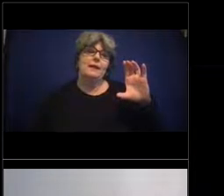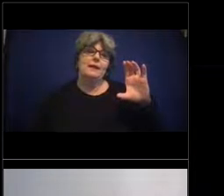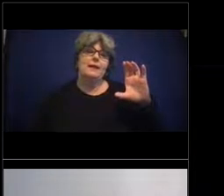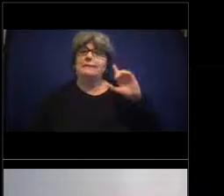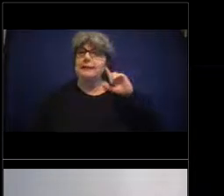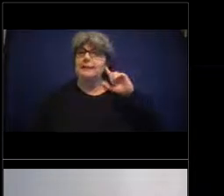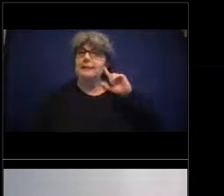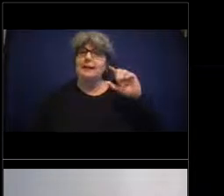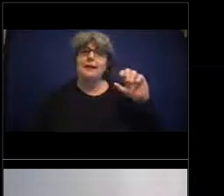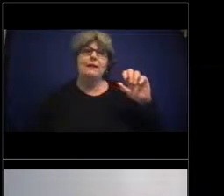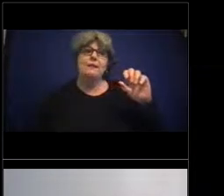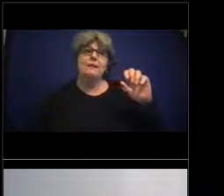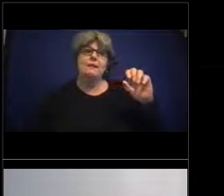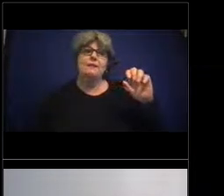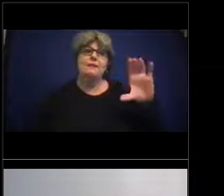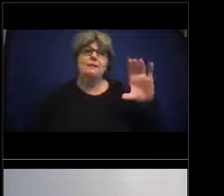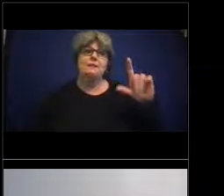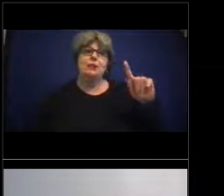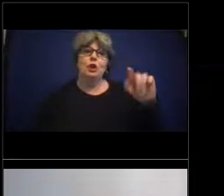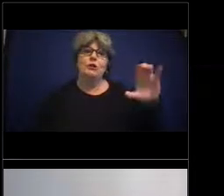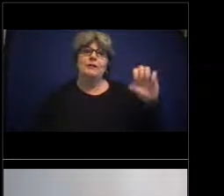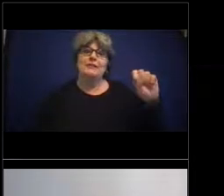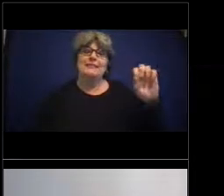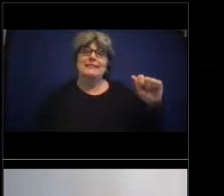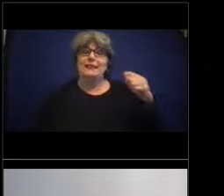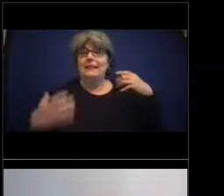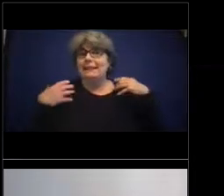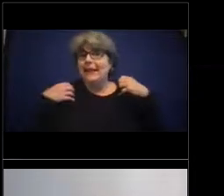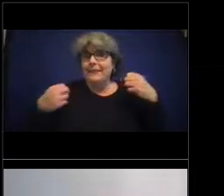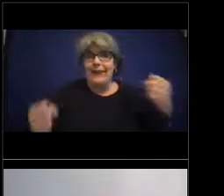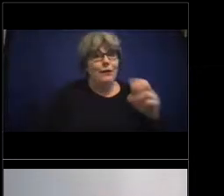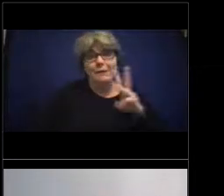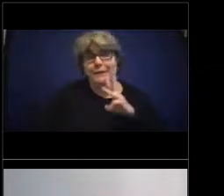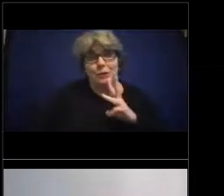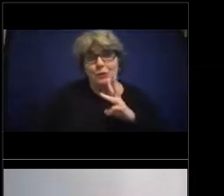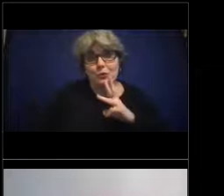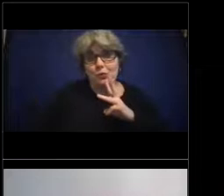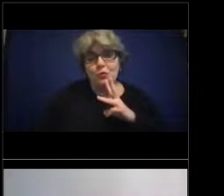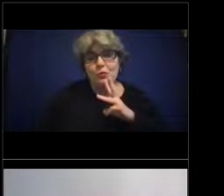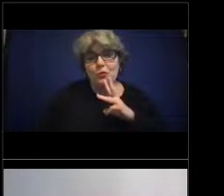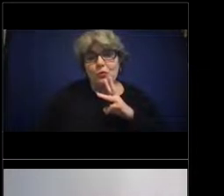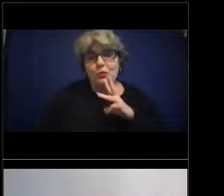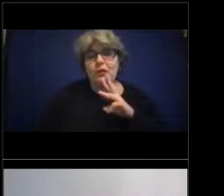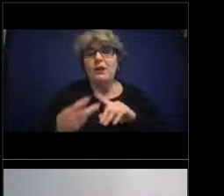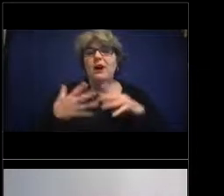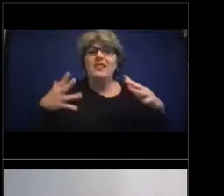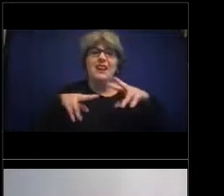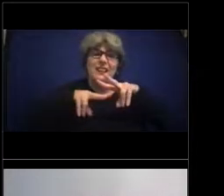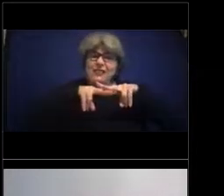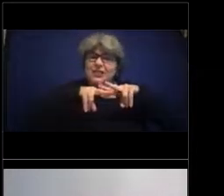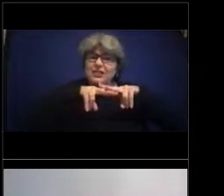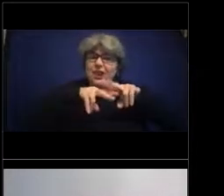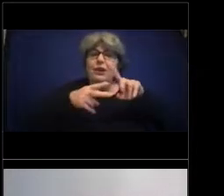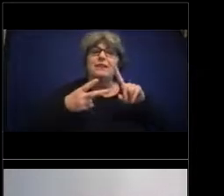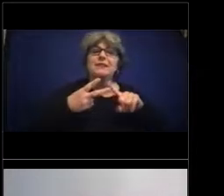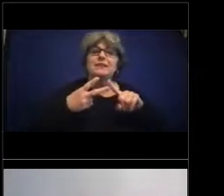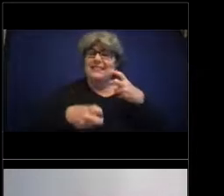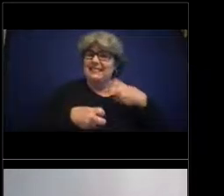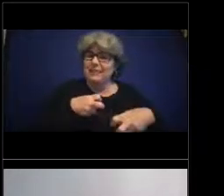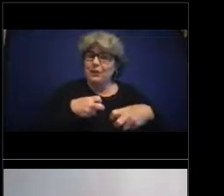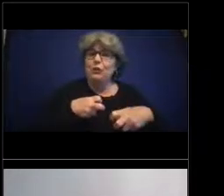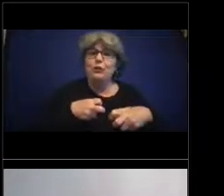So it's not exactly the healthiest water that's there. It has very high salinity. There's a lot of salt in there. So it's very difficult for any